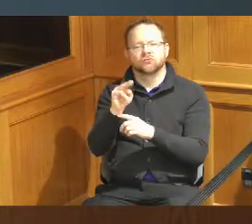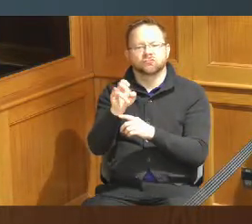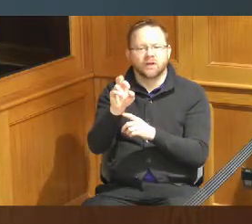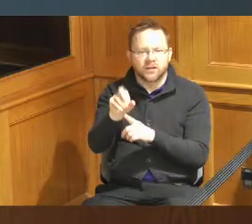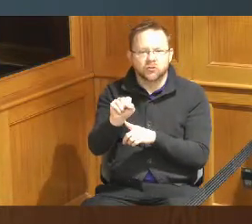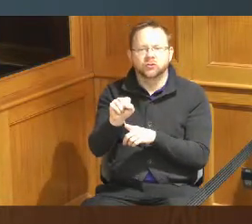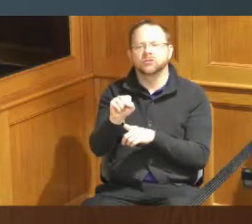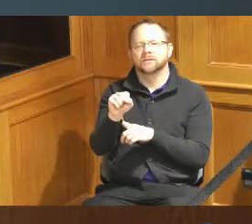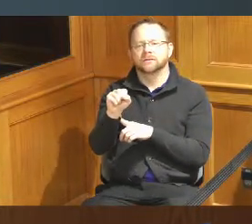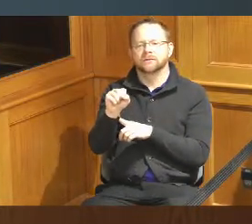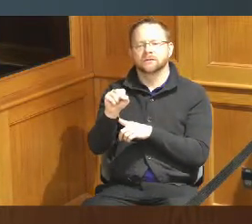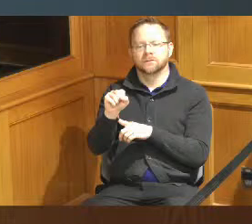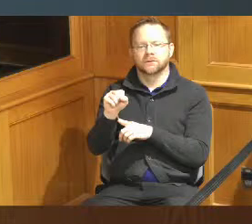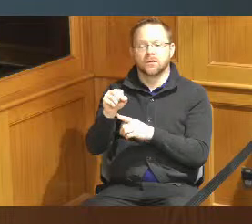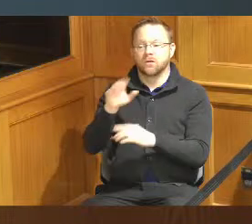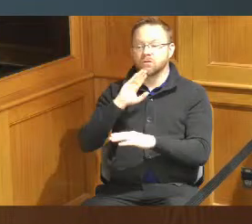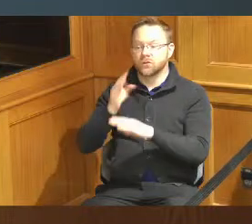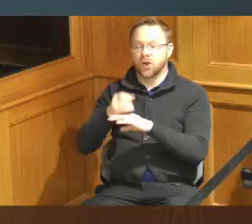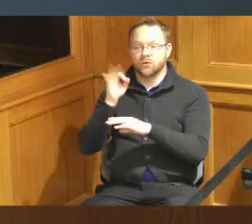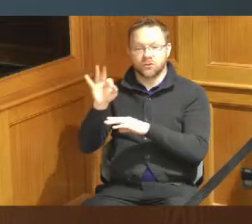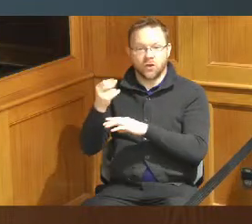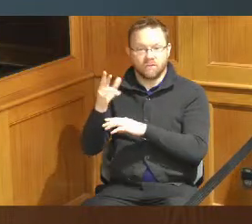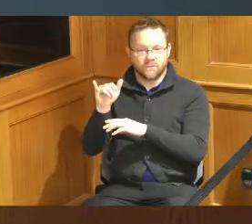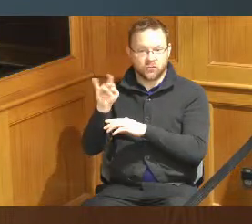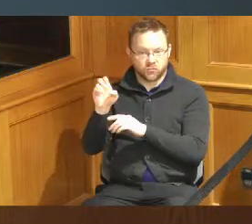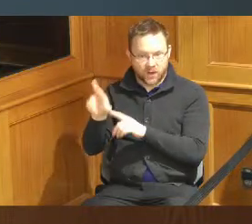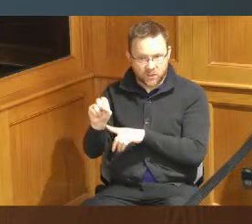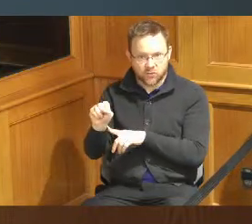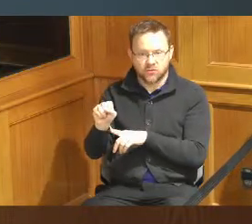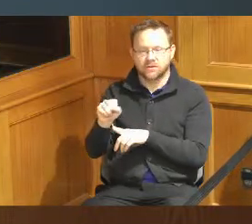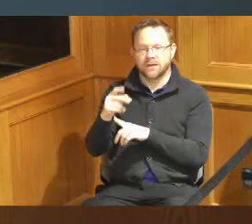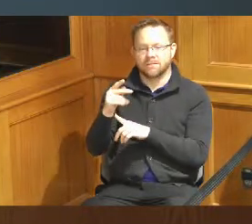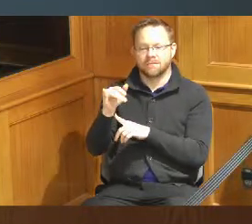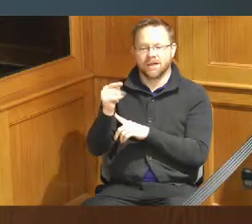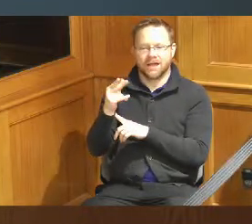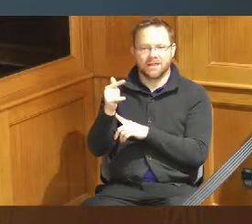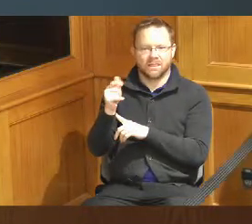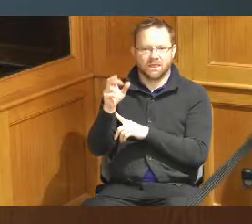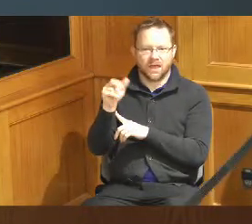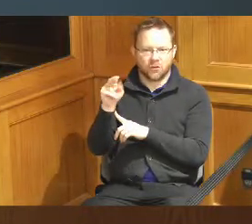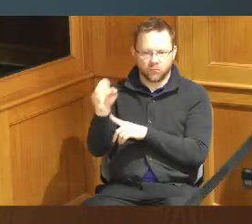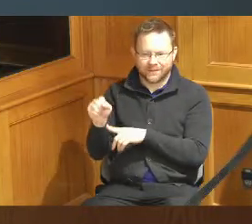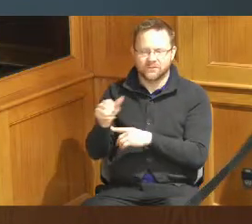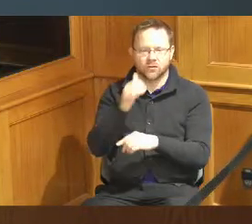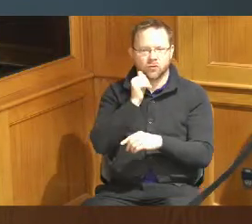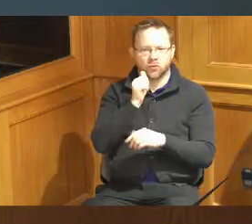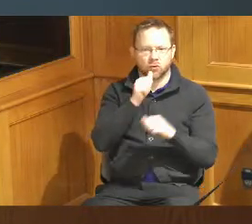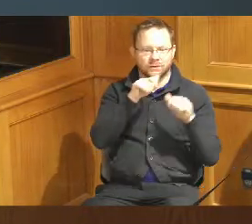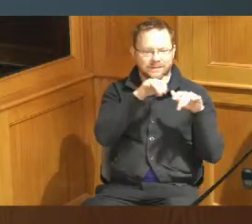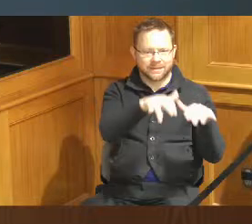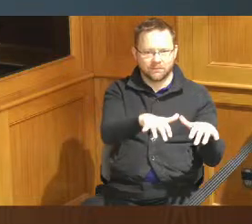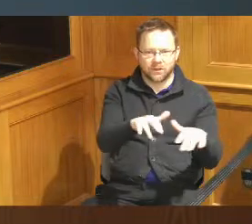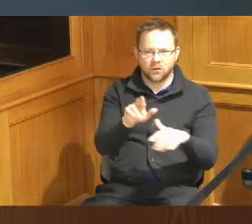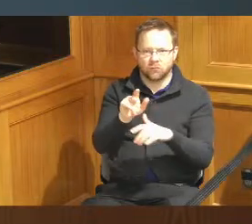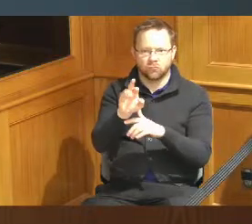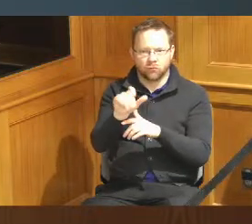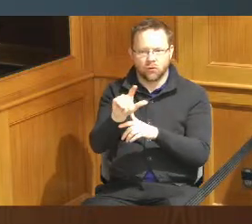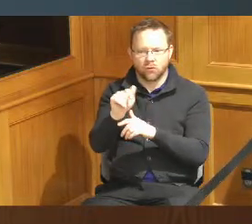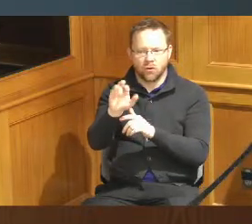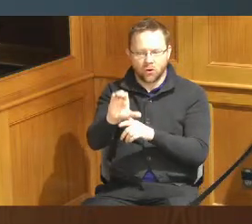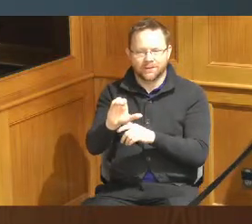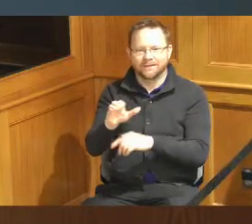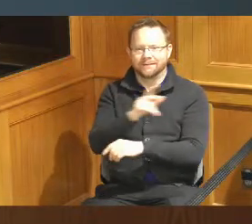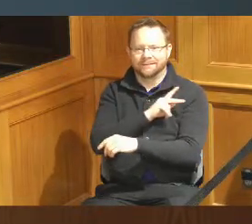Shriners, the Daughters of the Shriners, Pythagoreans, Girls Assembly, Royal Art,